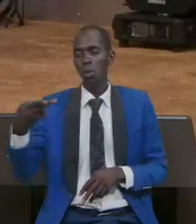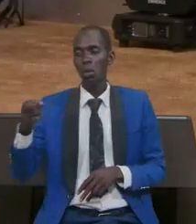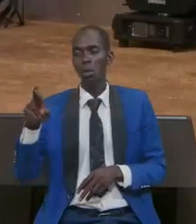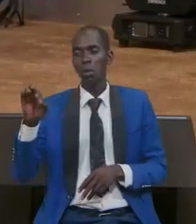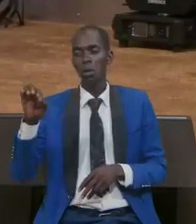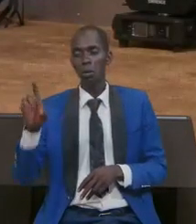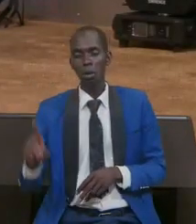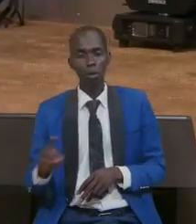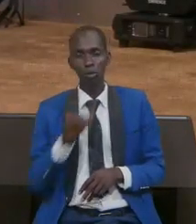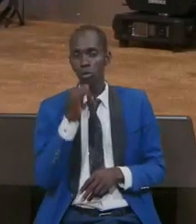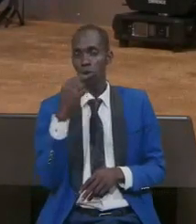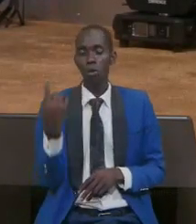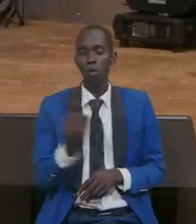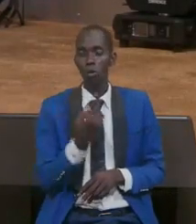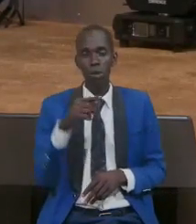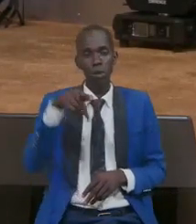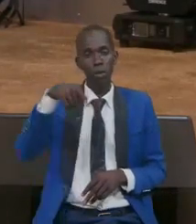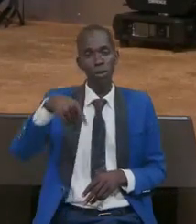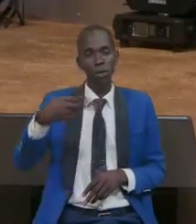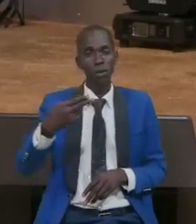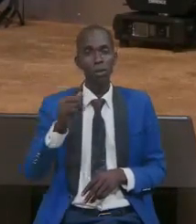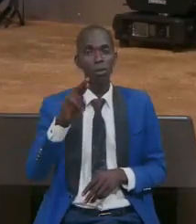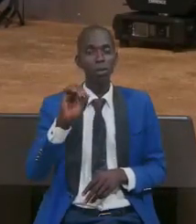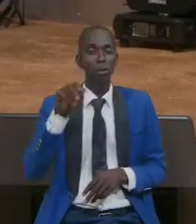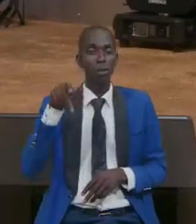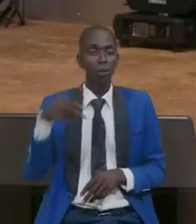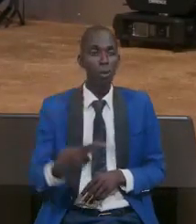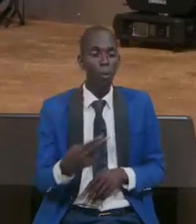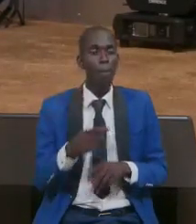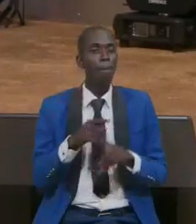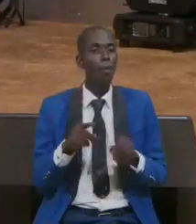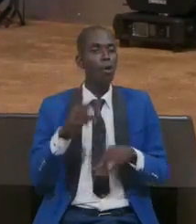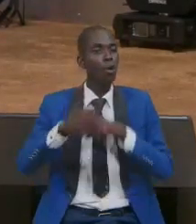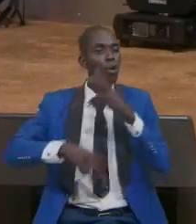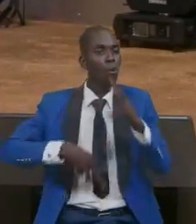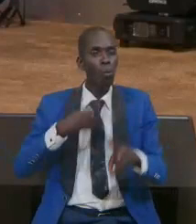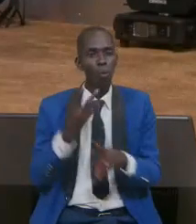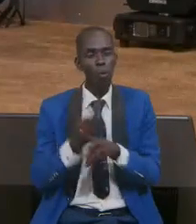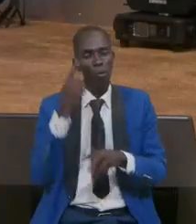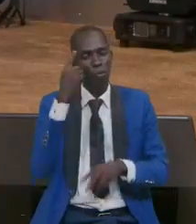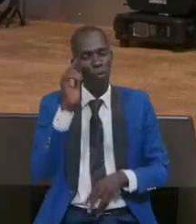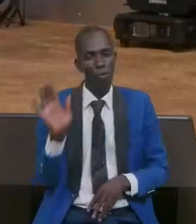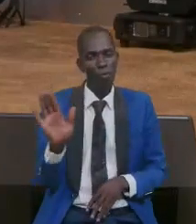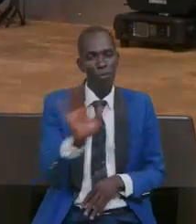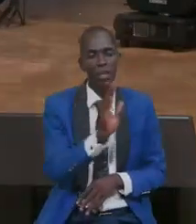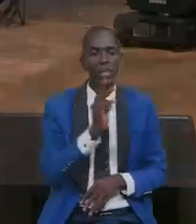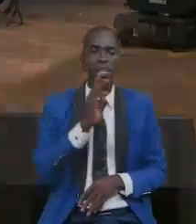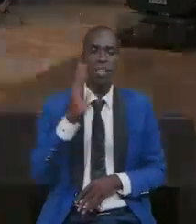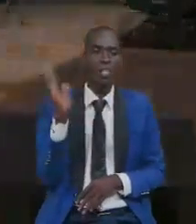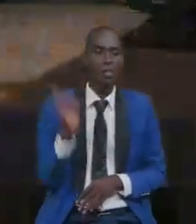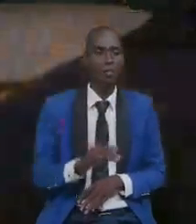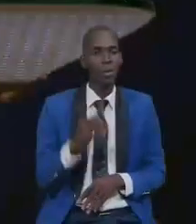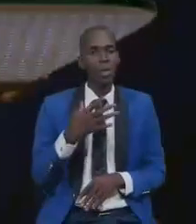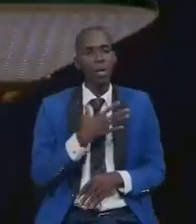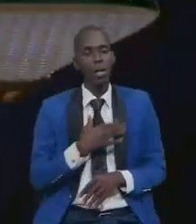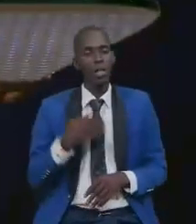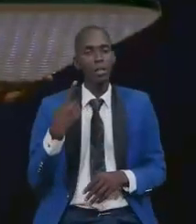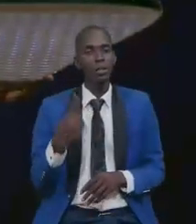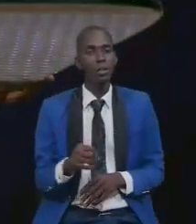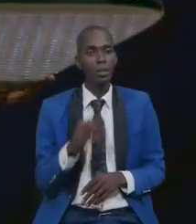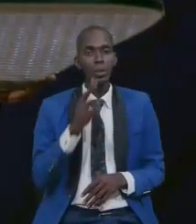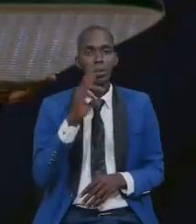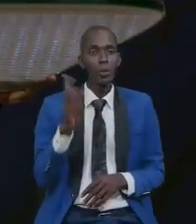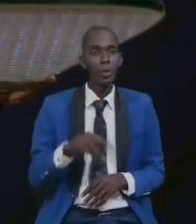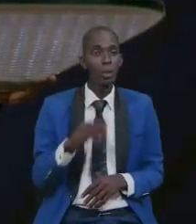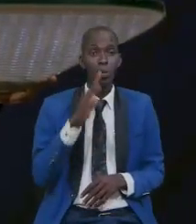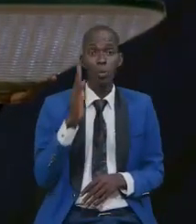I will punish the world for their evil, and the wicked for their iniquity,